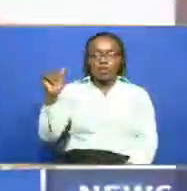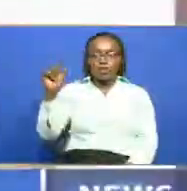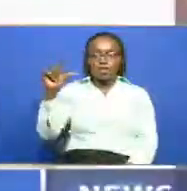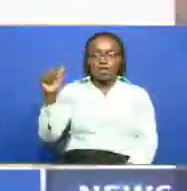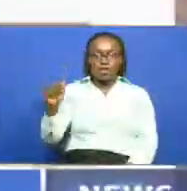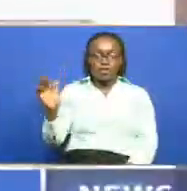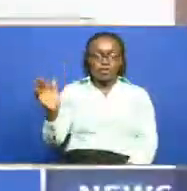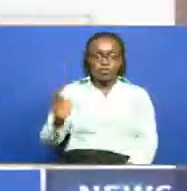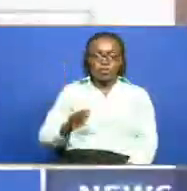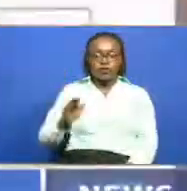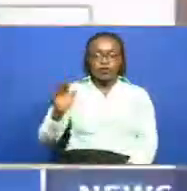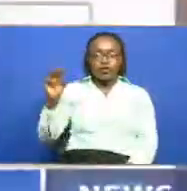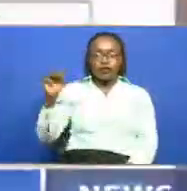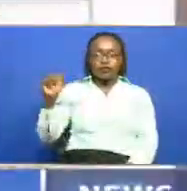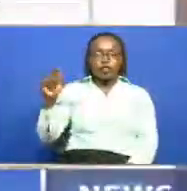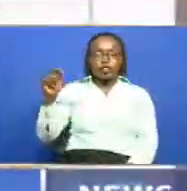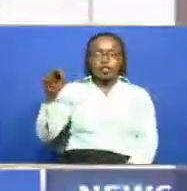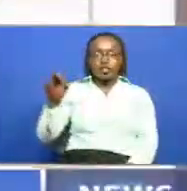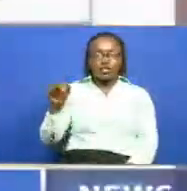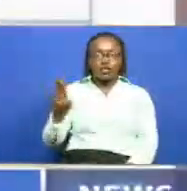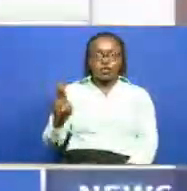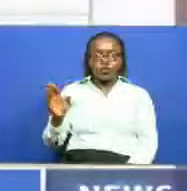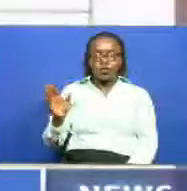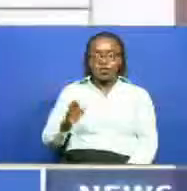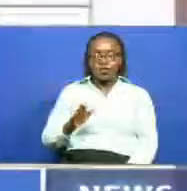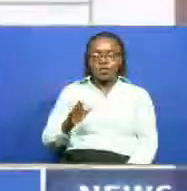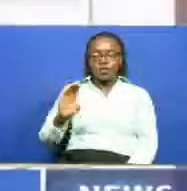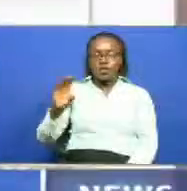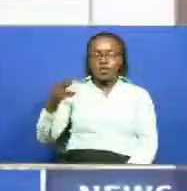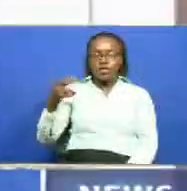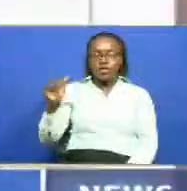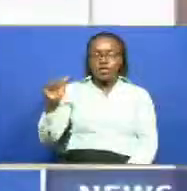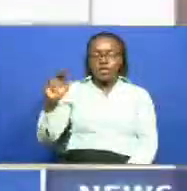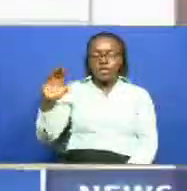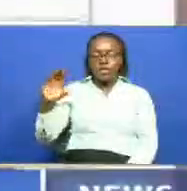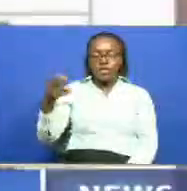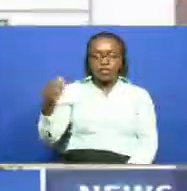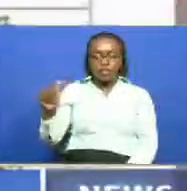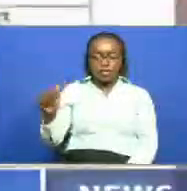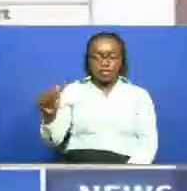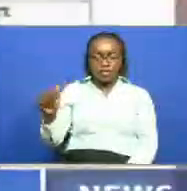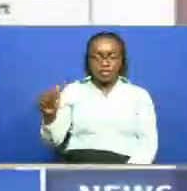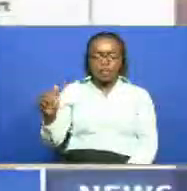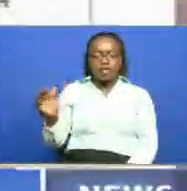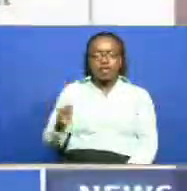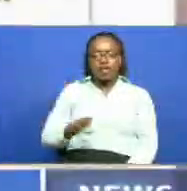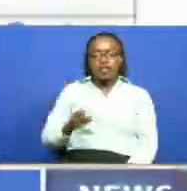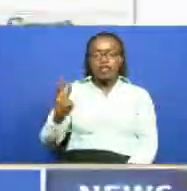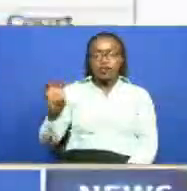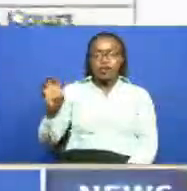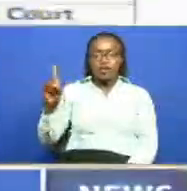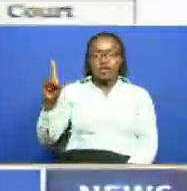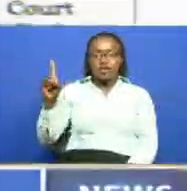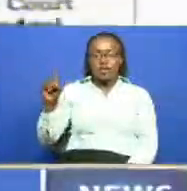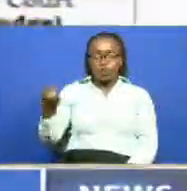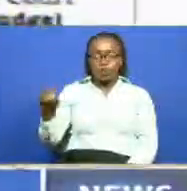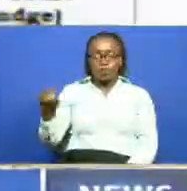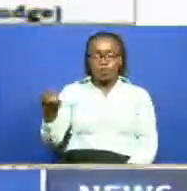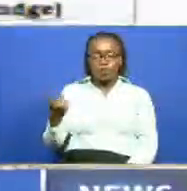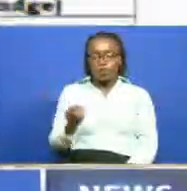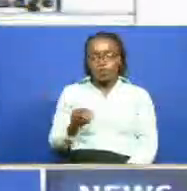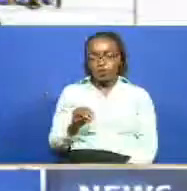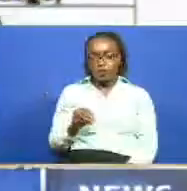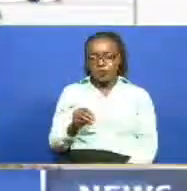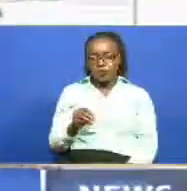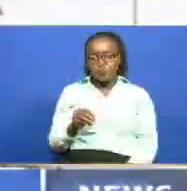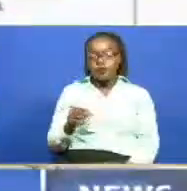Mativo, Justice Charles Kariuki, Justice Chacha Mwita, and Justice Roslyn Wendo. In the Employment and